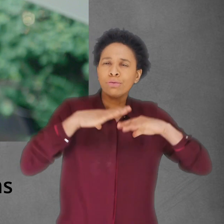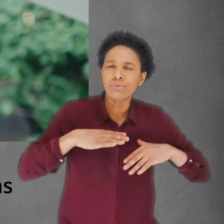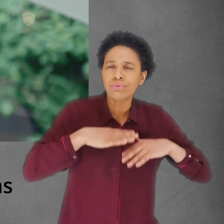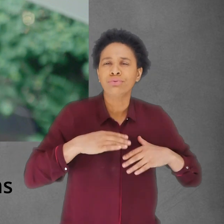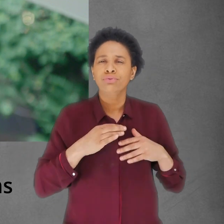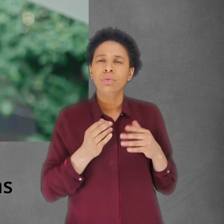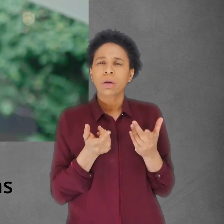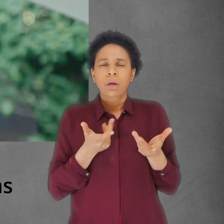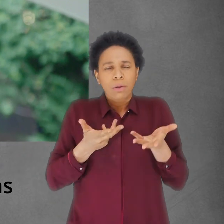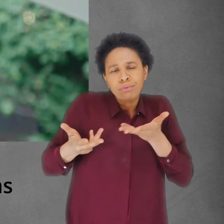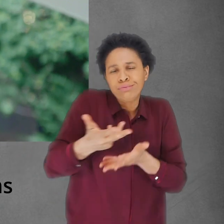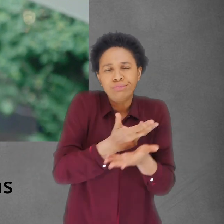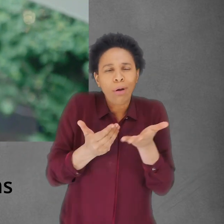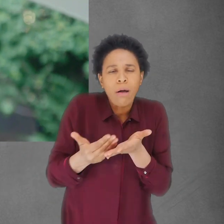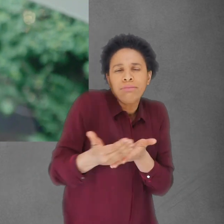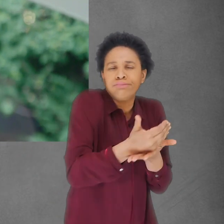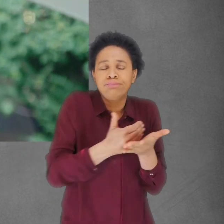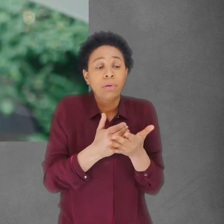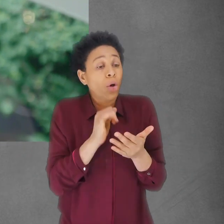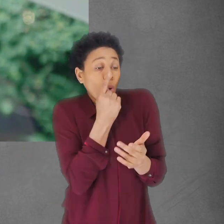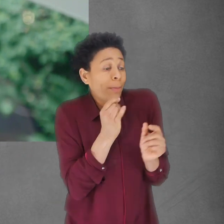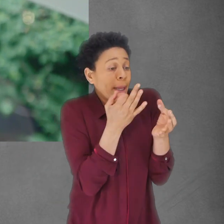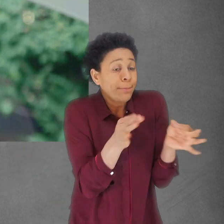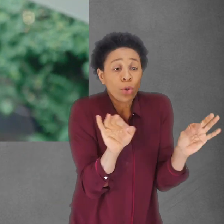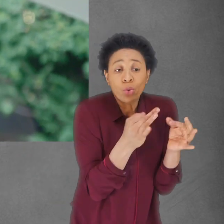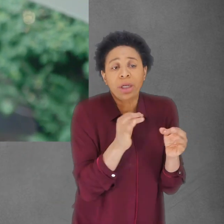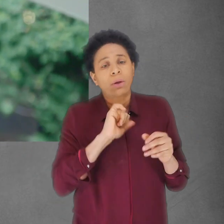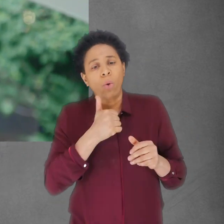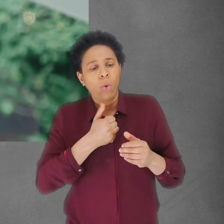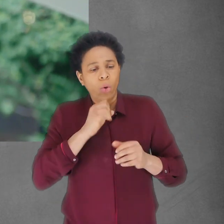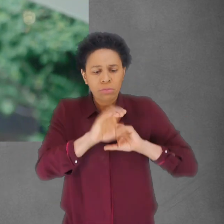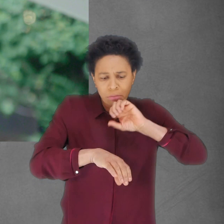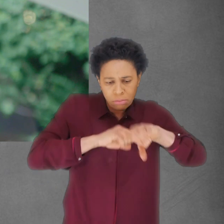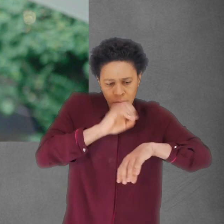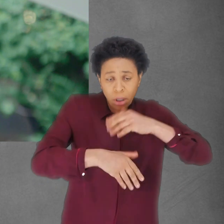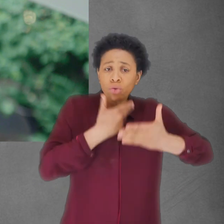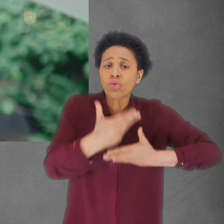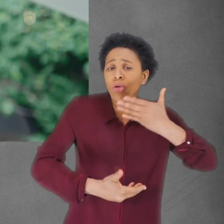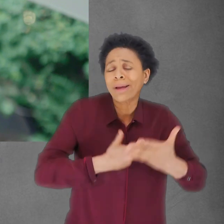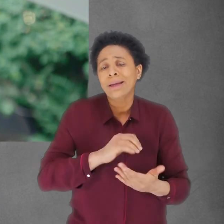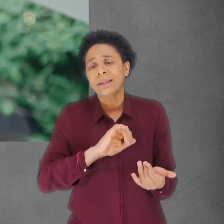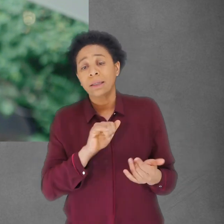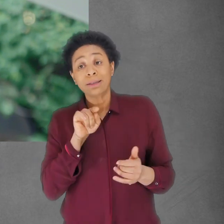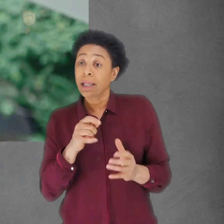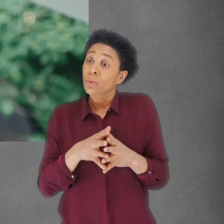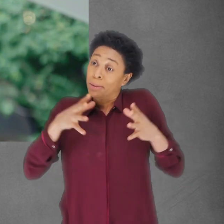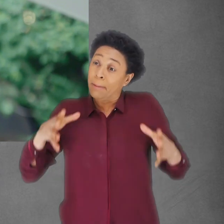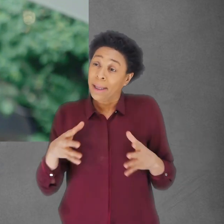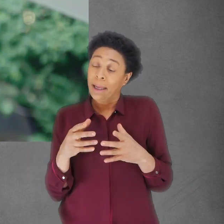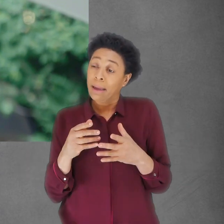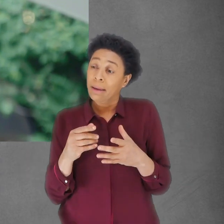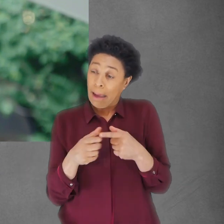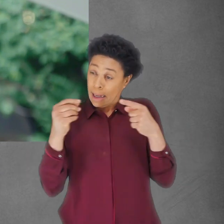tongues, very informal forms of archive, sound archive, be it music or telling stories. So that was